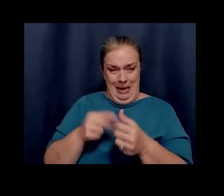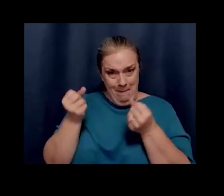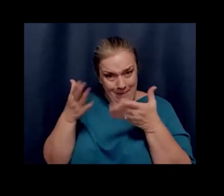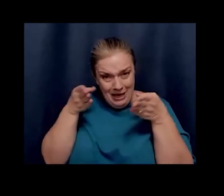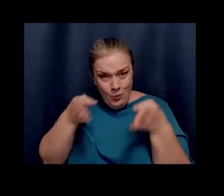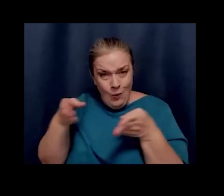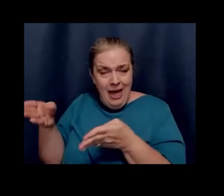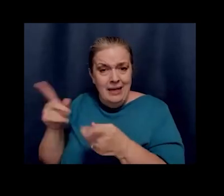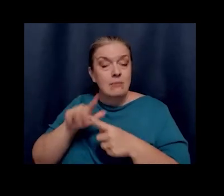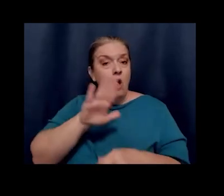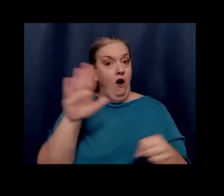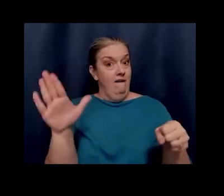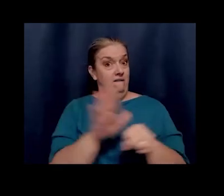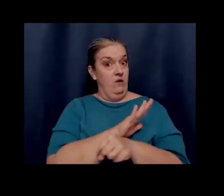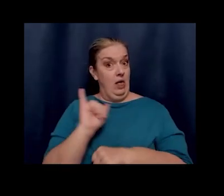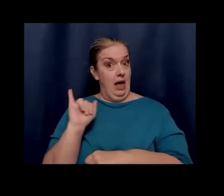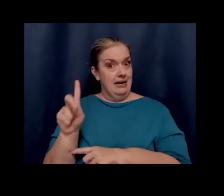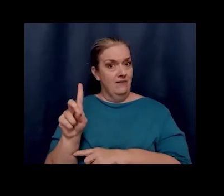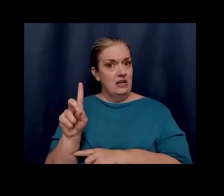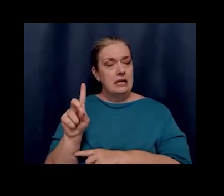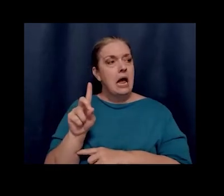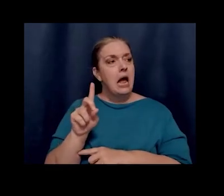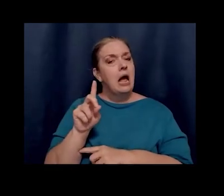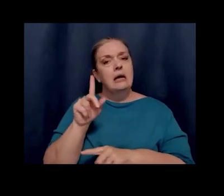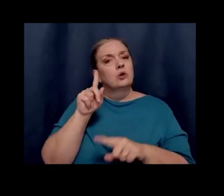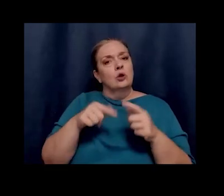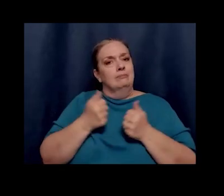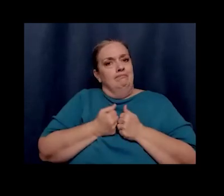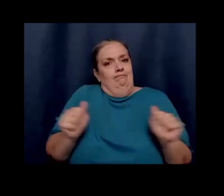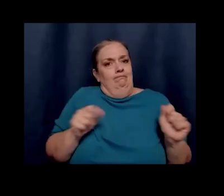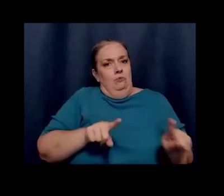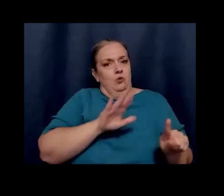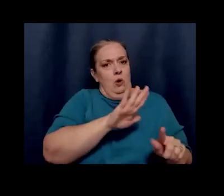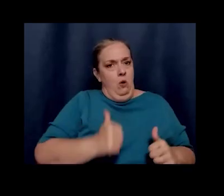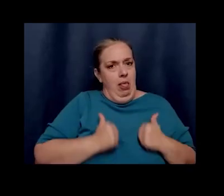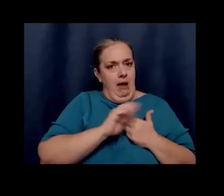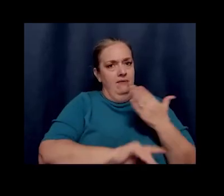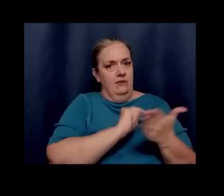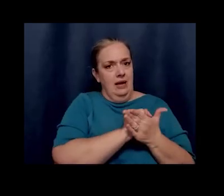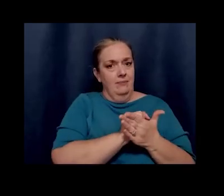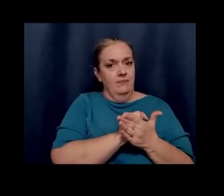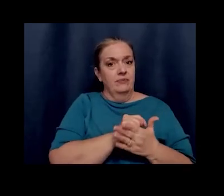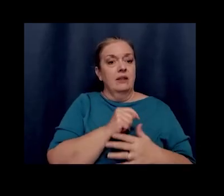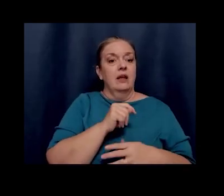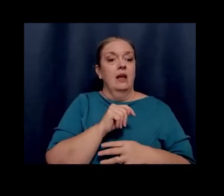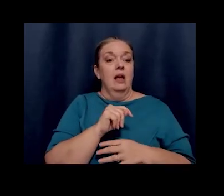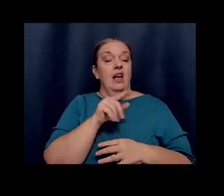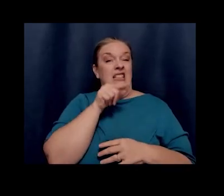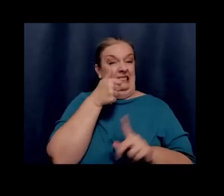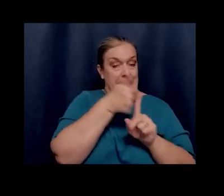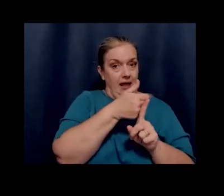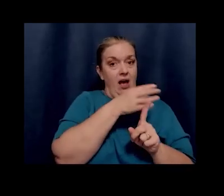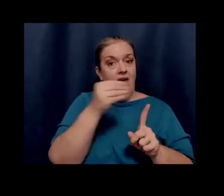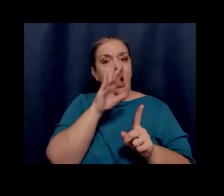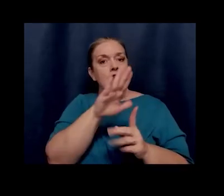was not truly legitimized in her own lifetime. Her family did not allow her and Gertrude to be buried next to each